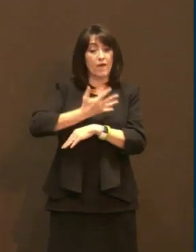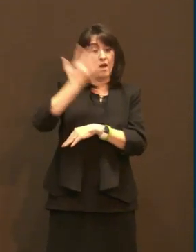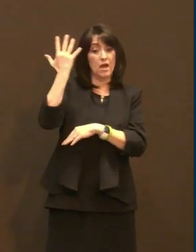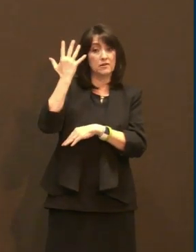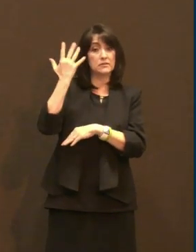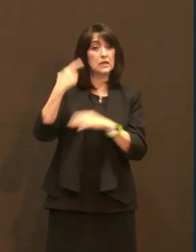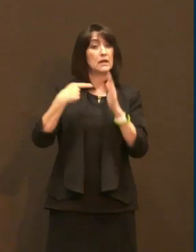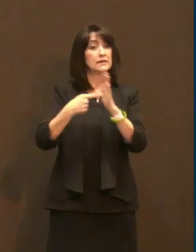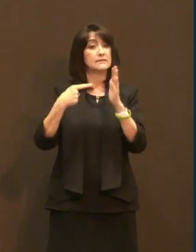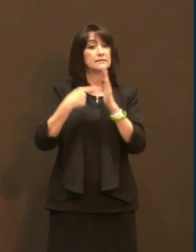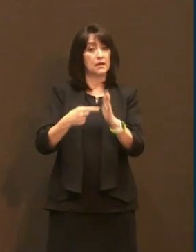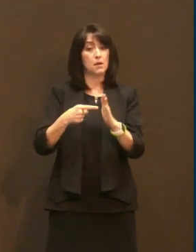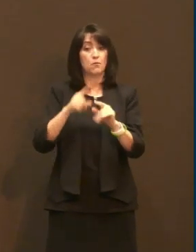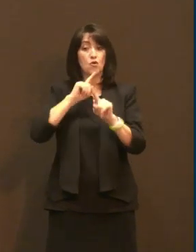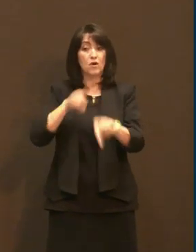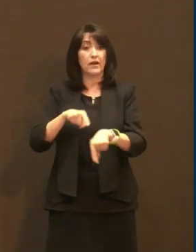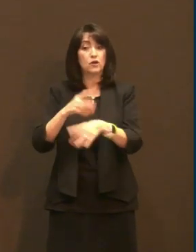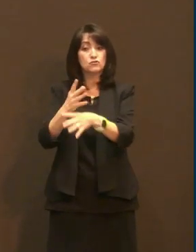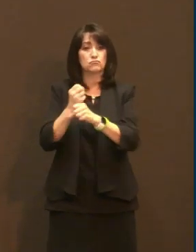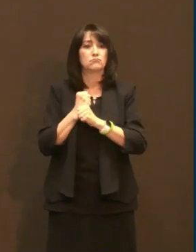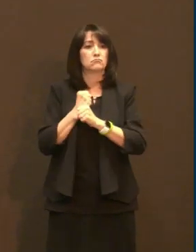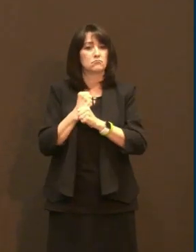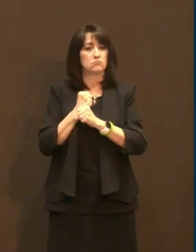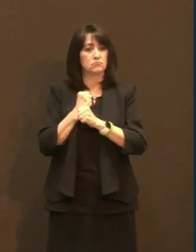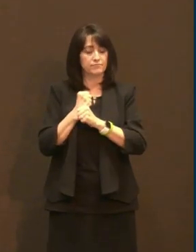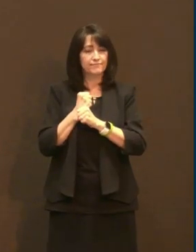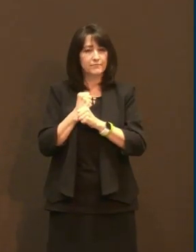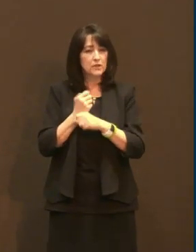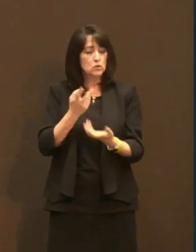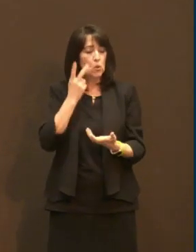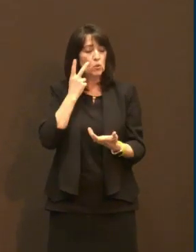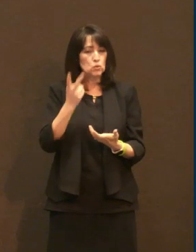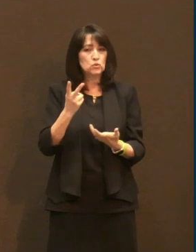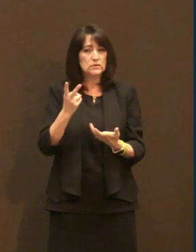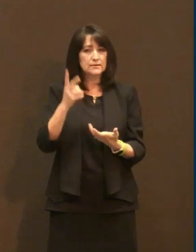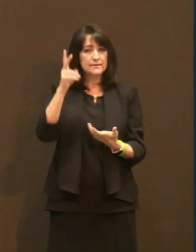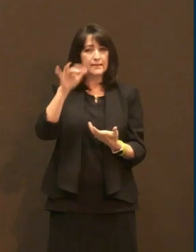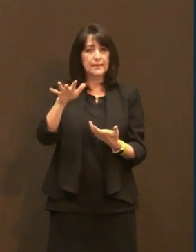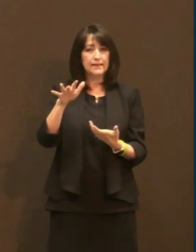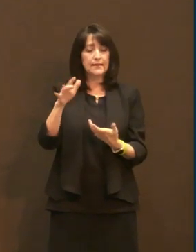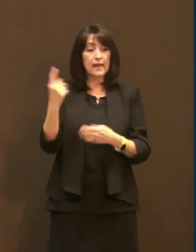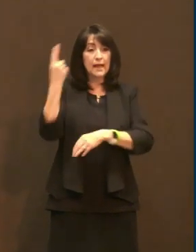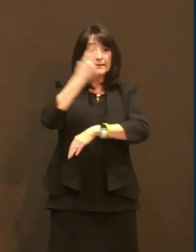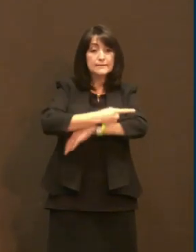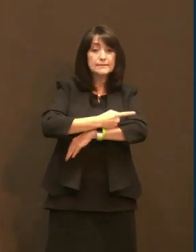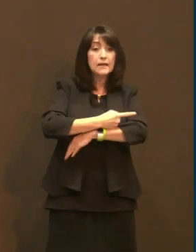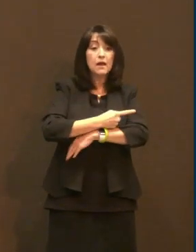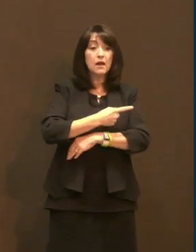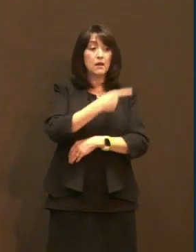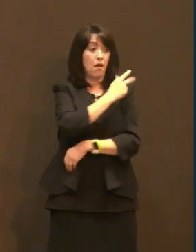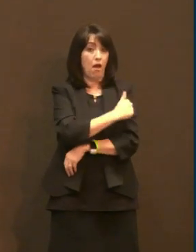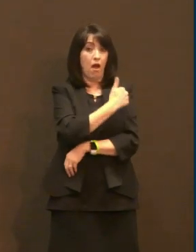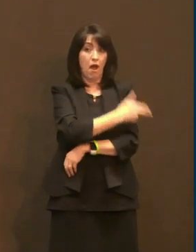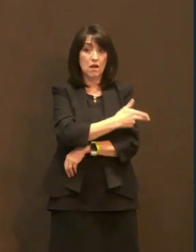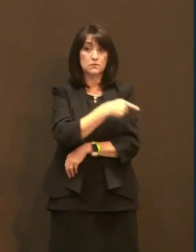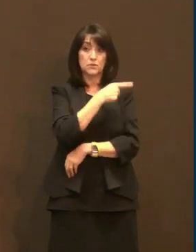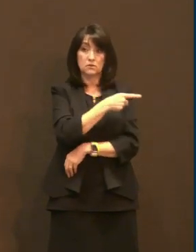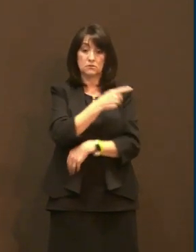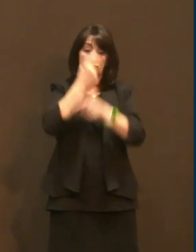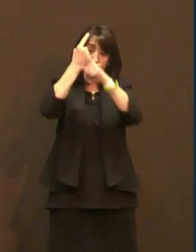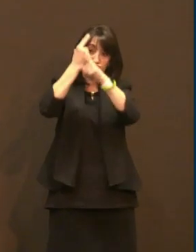out the fact that there's an unevenness in the days that the hospitals are testing, and an unevenness